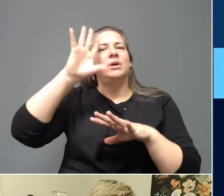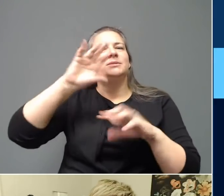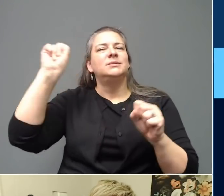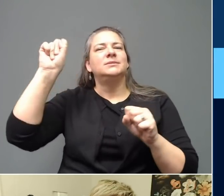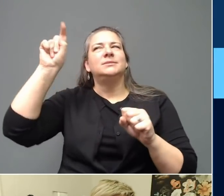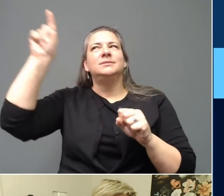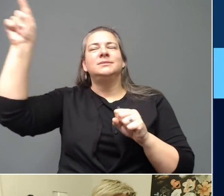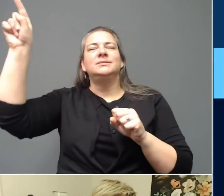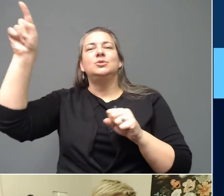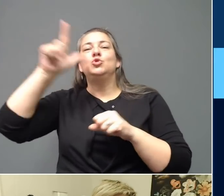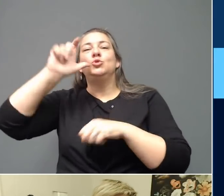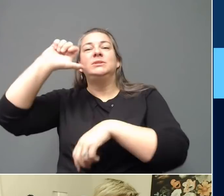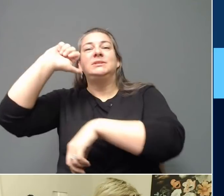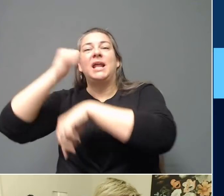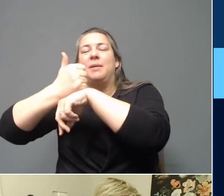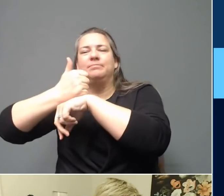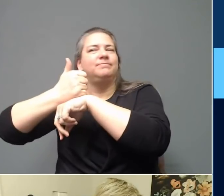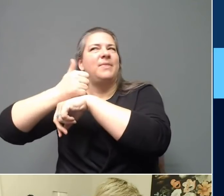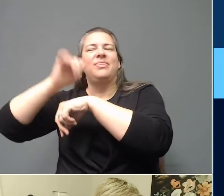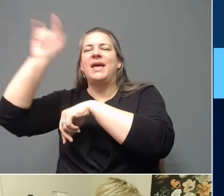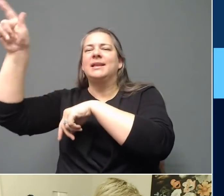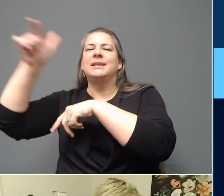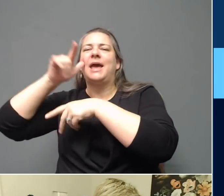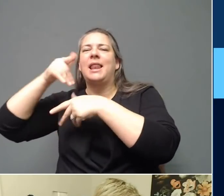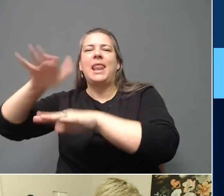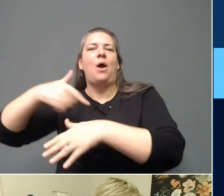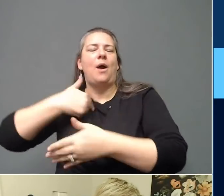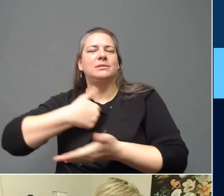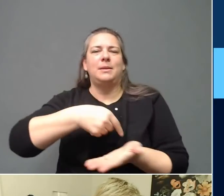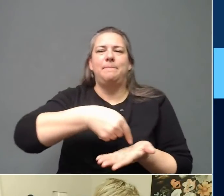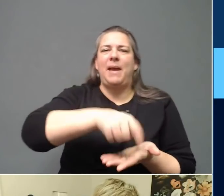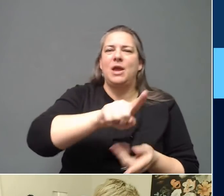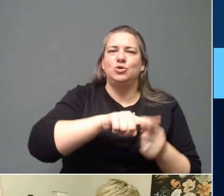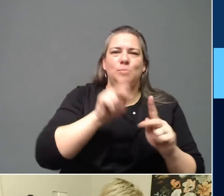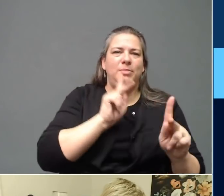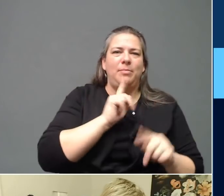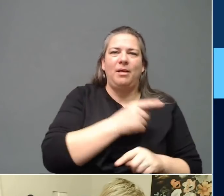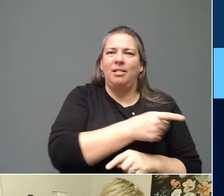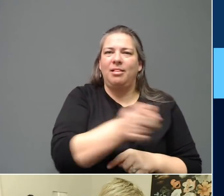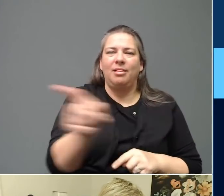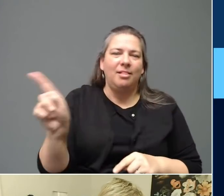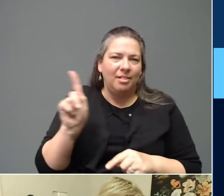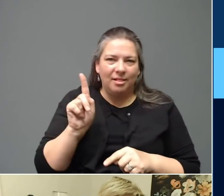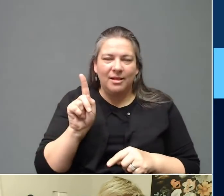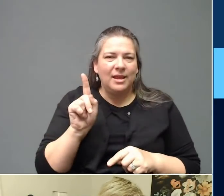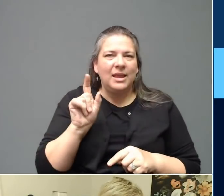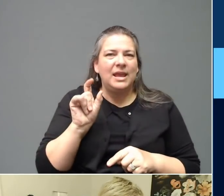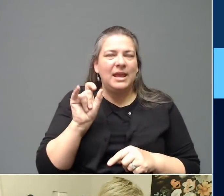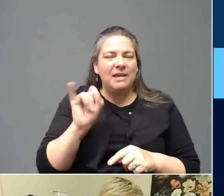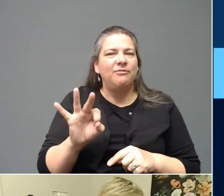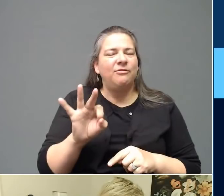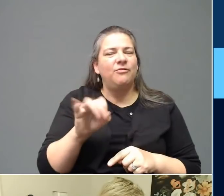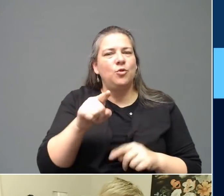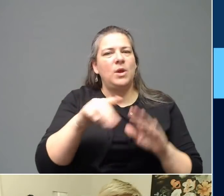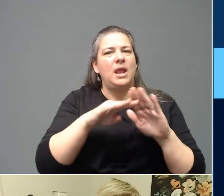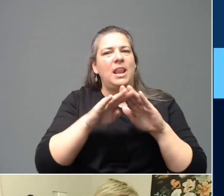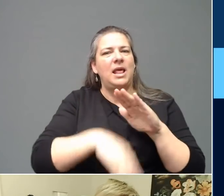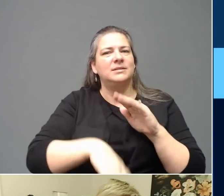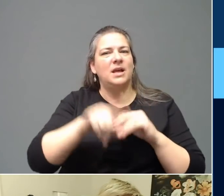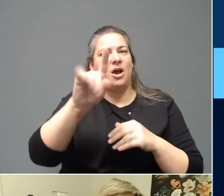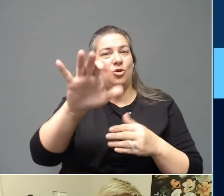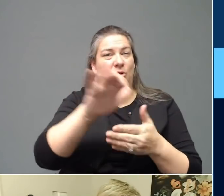up didn't allow us to pay that to people who had a weekly benefit of less than